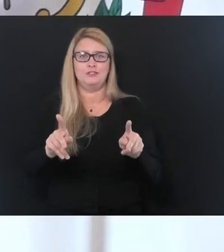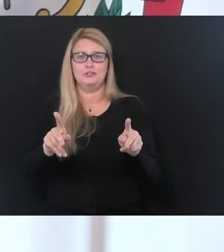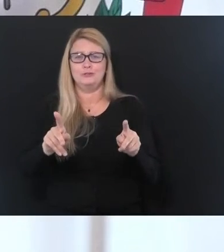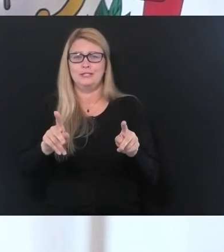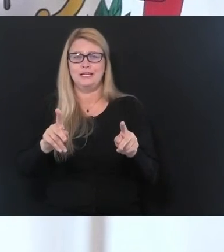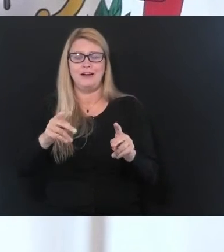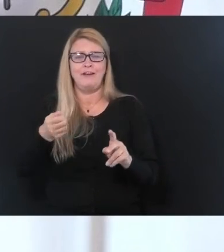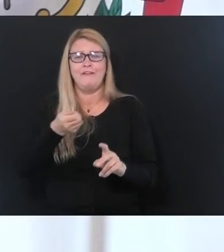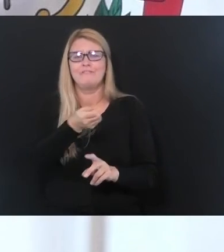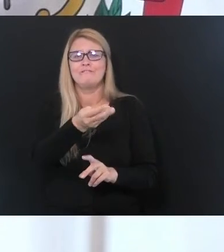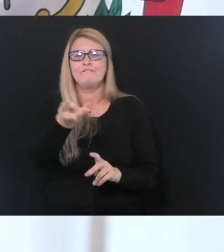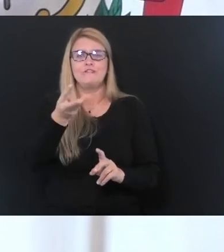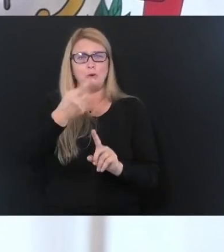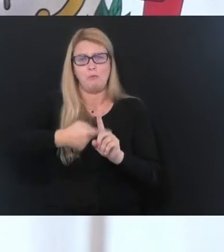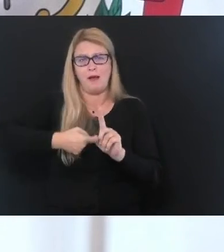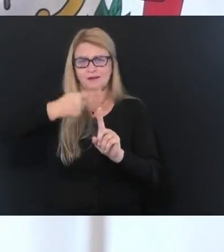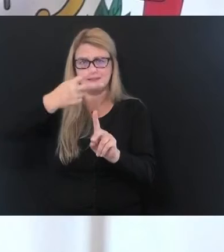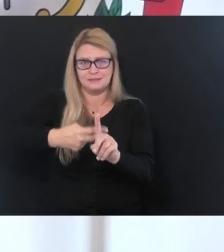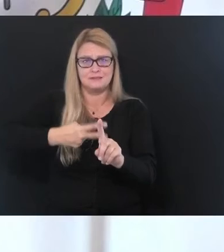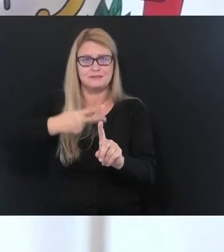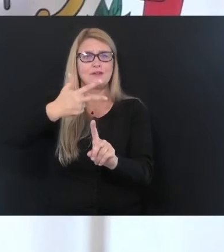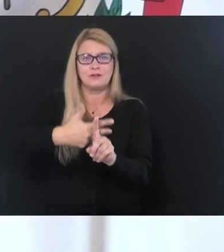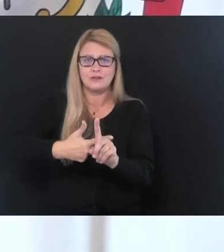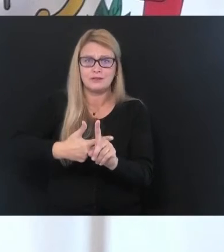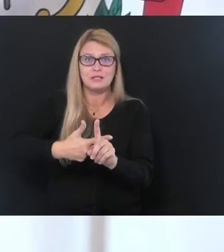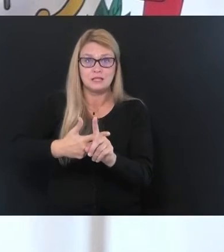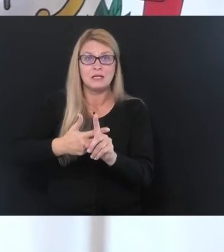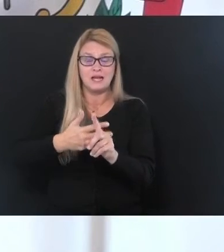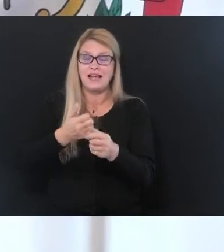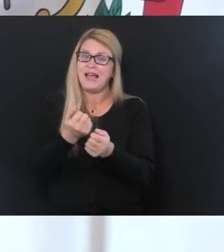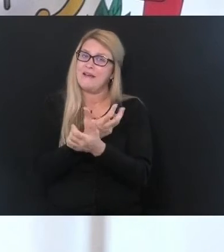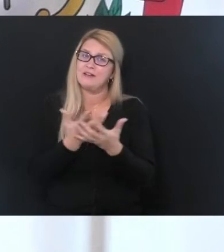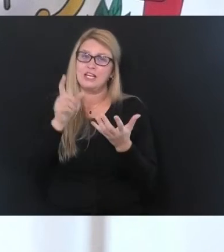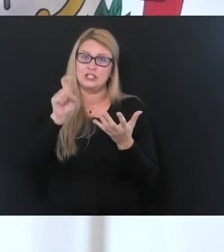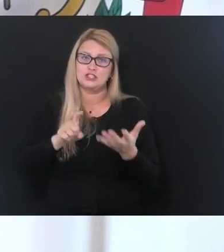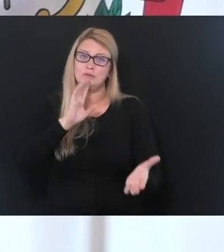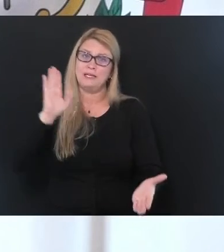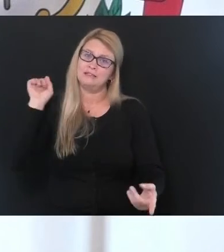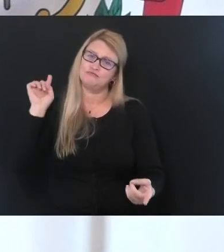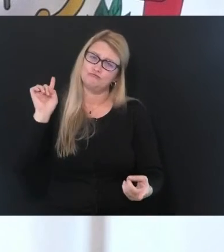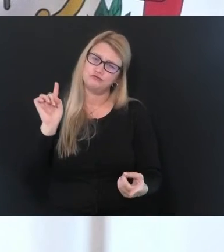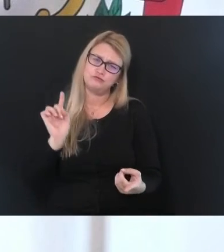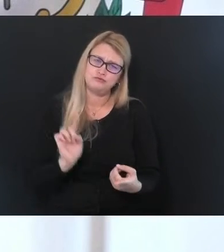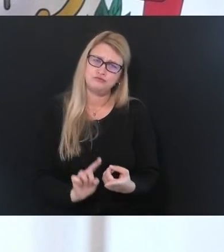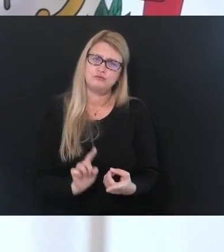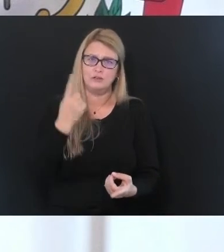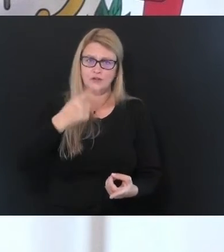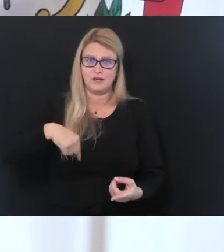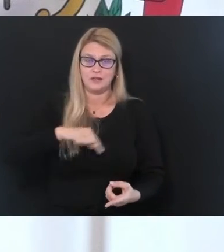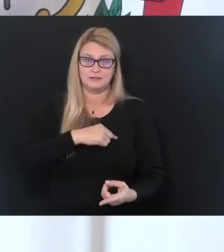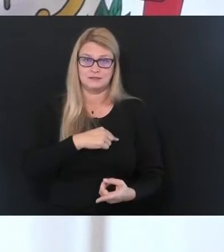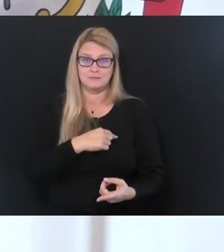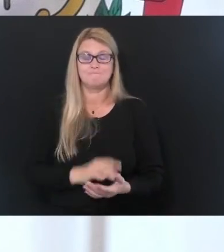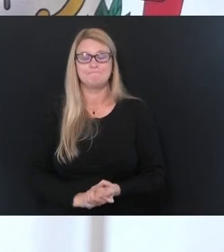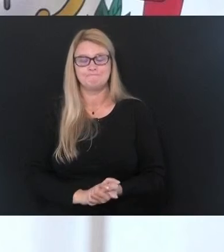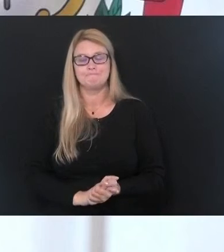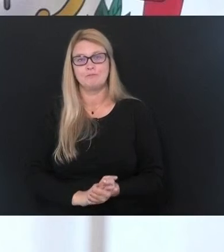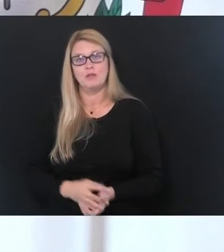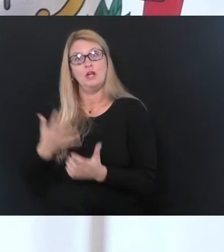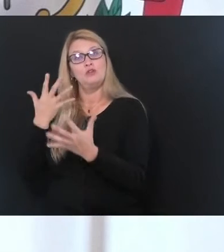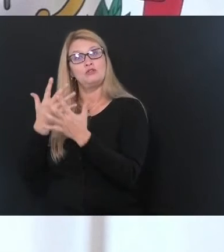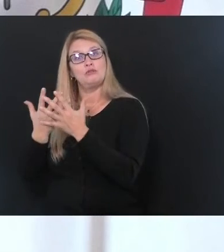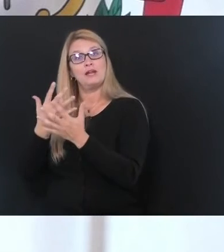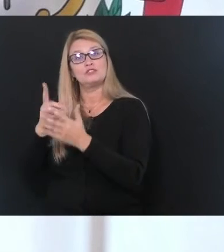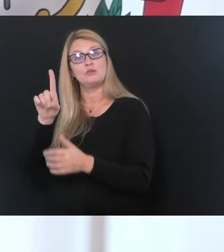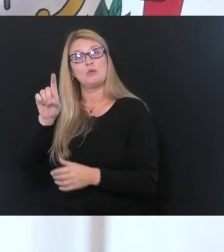very few months, we ought to really be turning this thing around. At corrections, we have 199 inmates